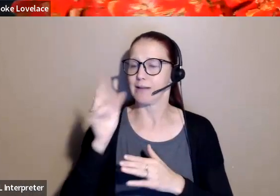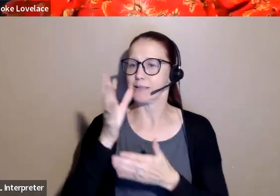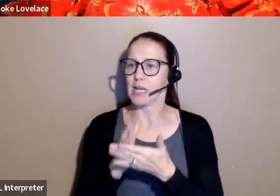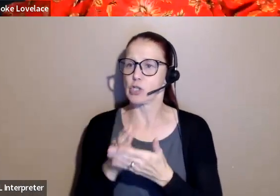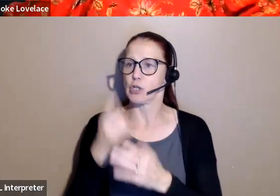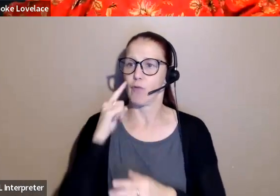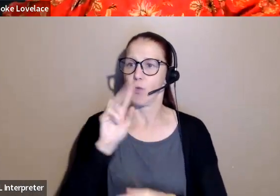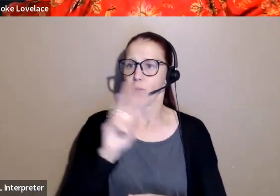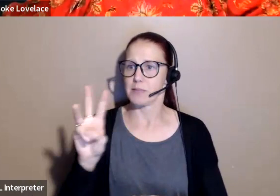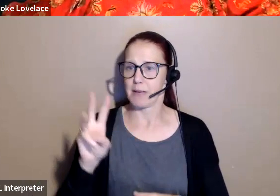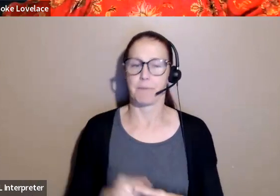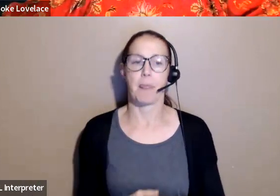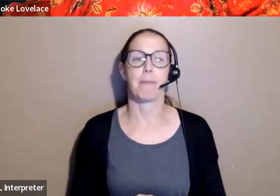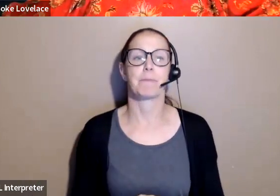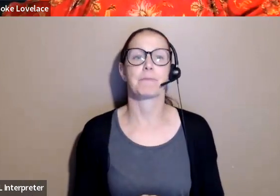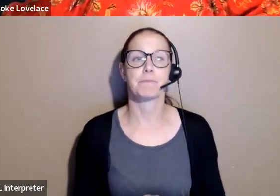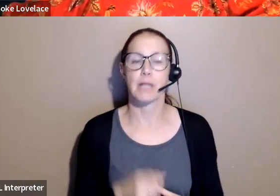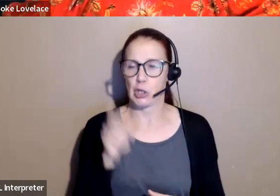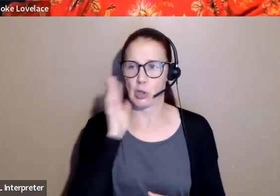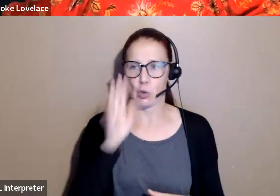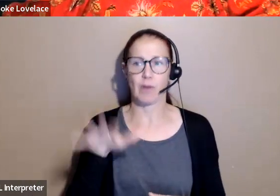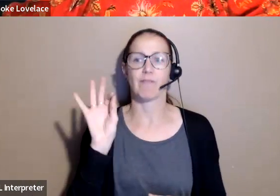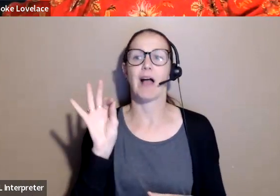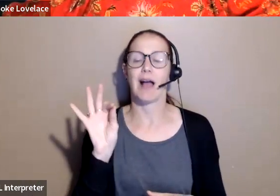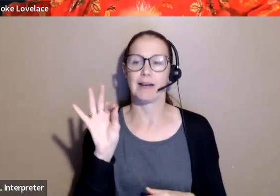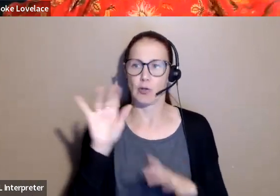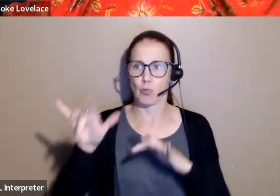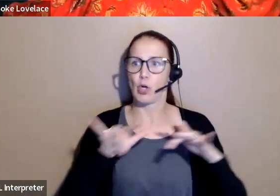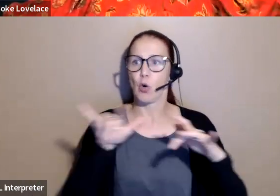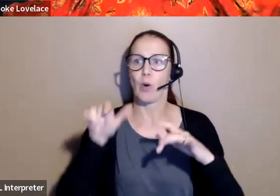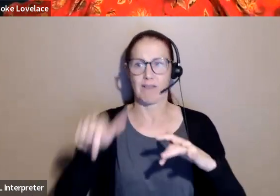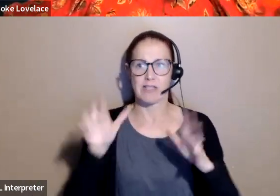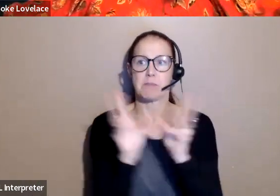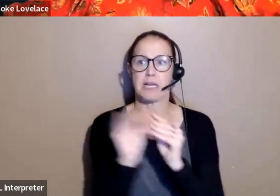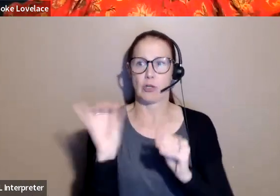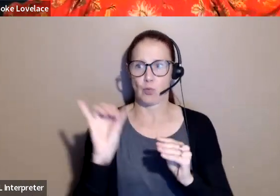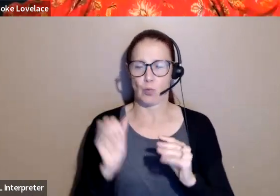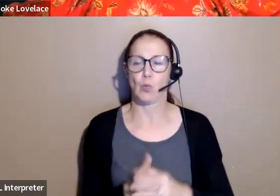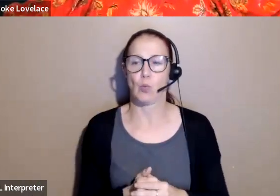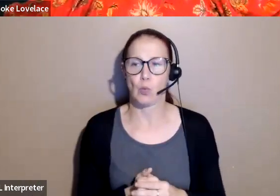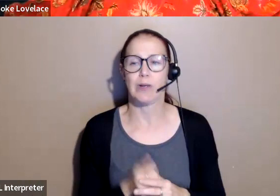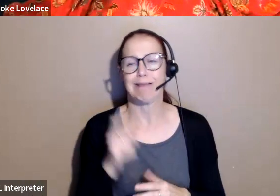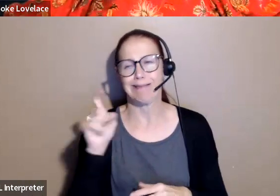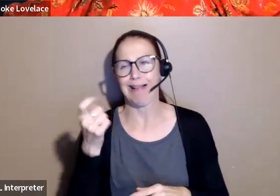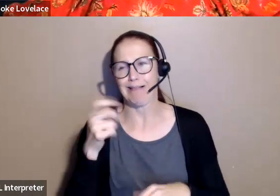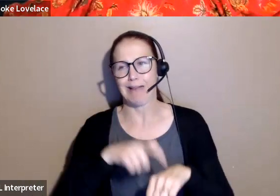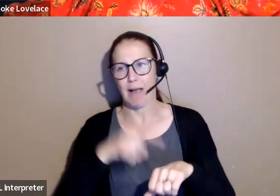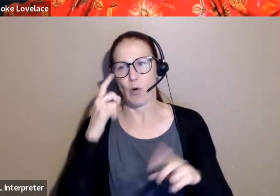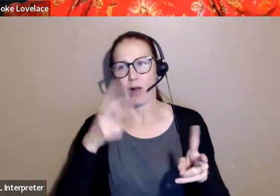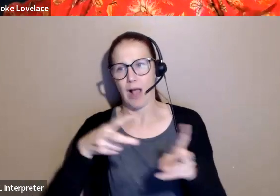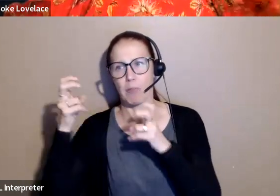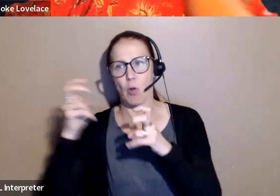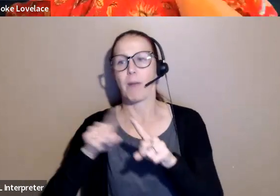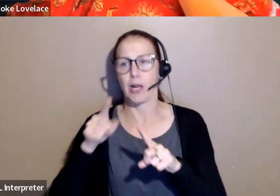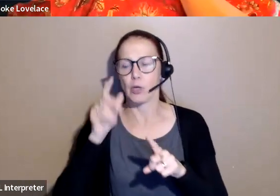the website. So that's where you'll find the recording of this once it gets uploaded. That takes a little bit of time, but it'll be up